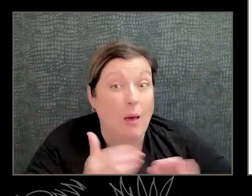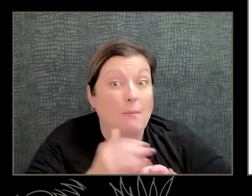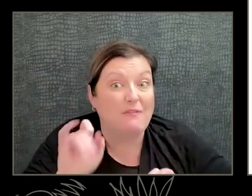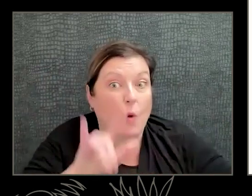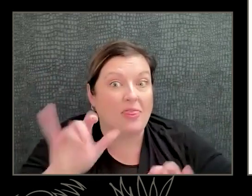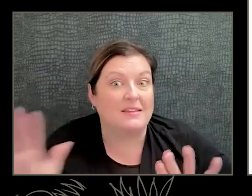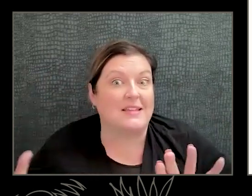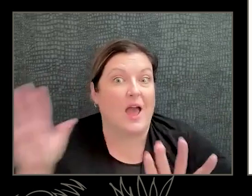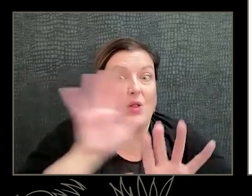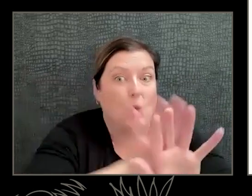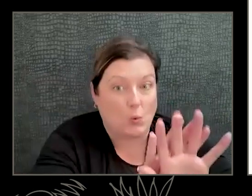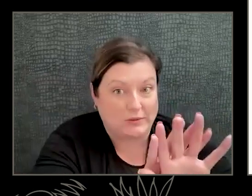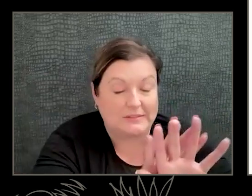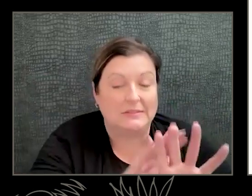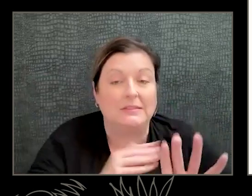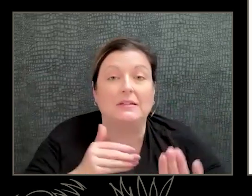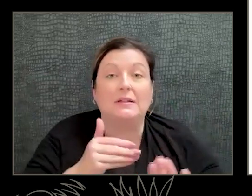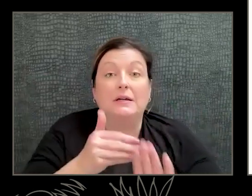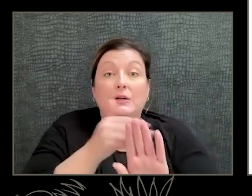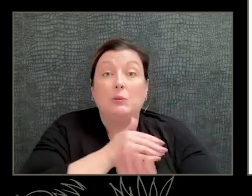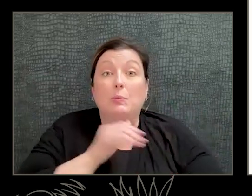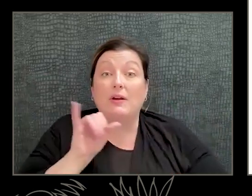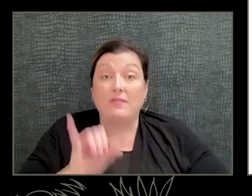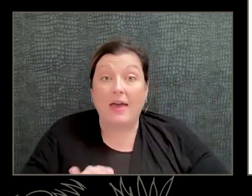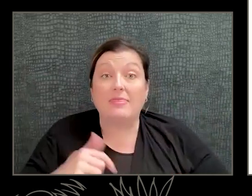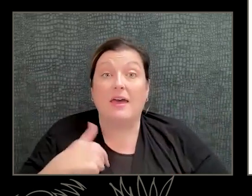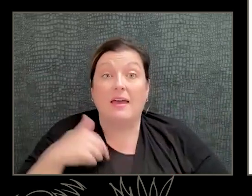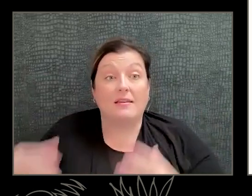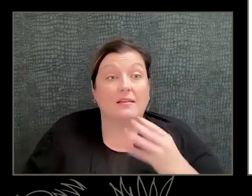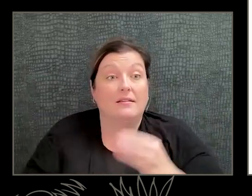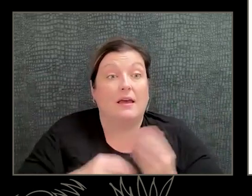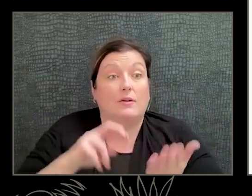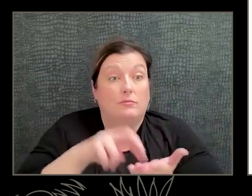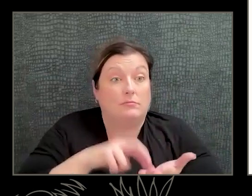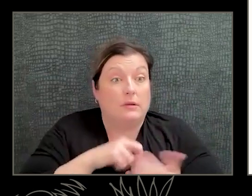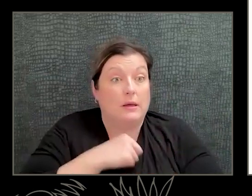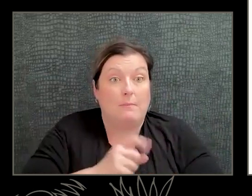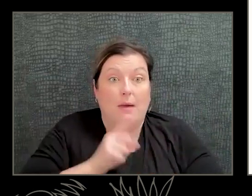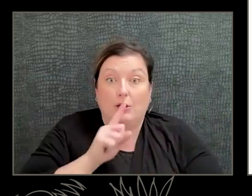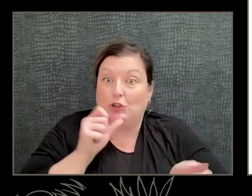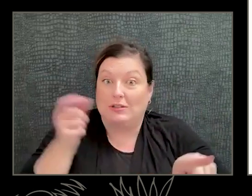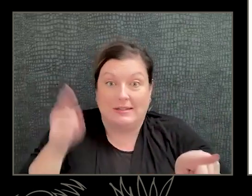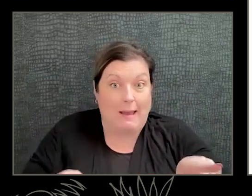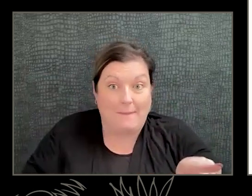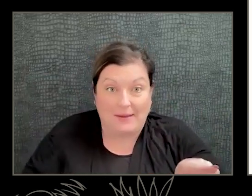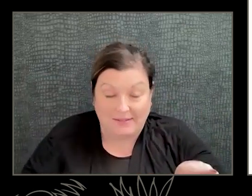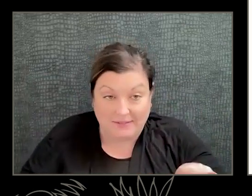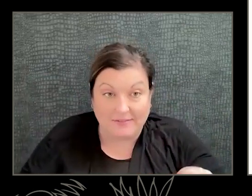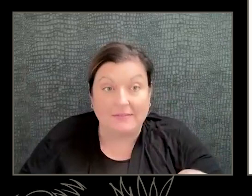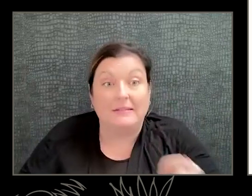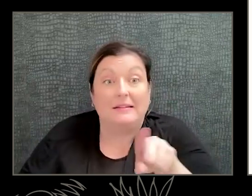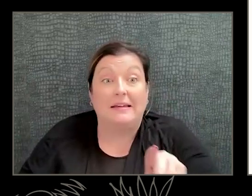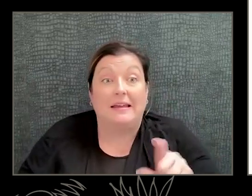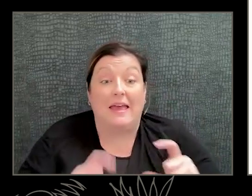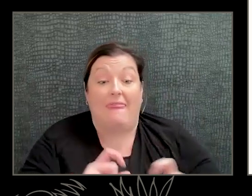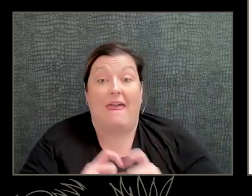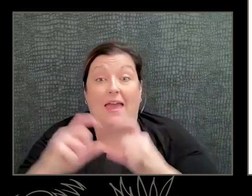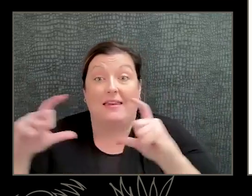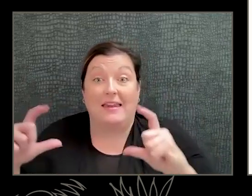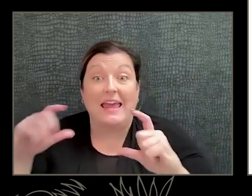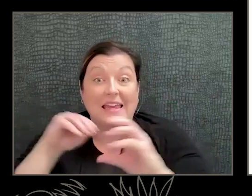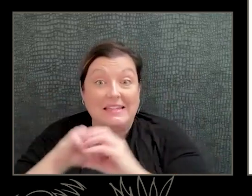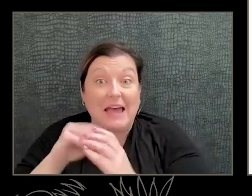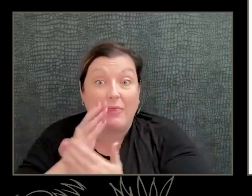hydrate. So to prevent that, I had to add this registry just to make sure that that doesn't happen. And then inside of the component